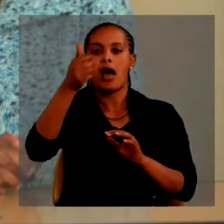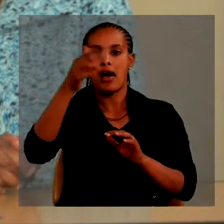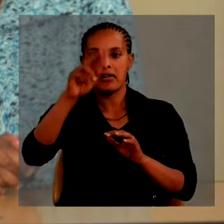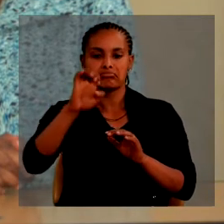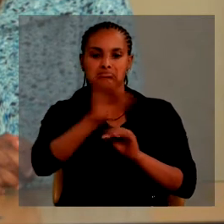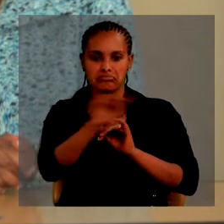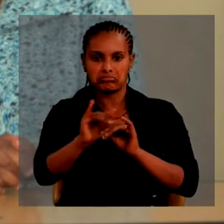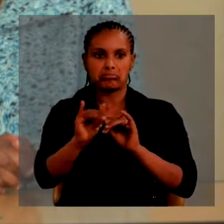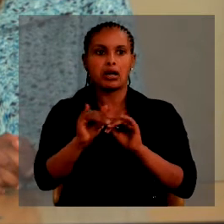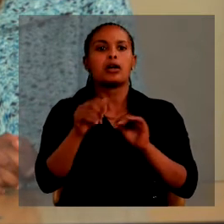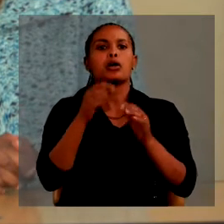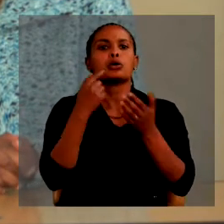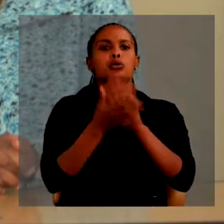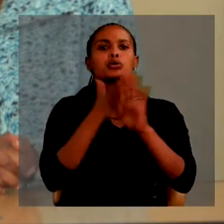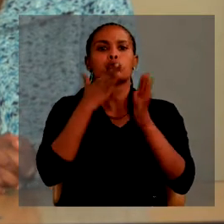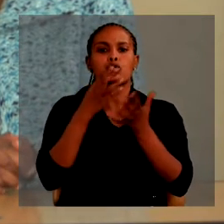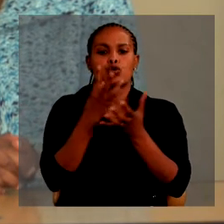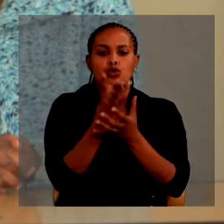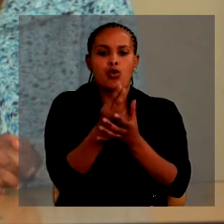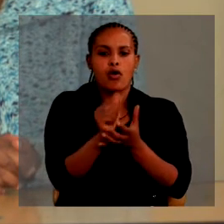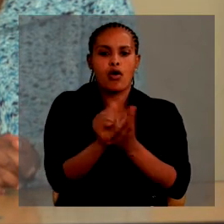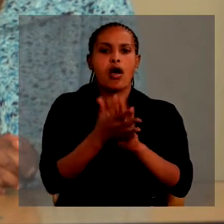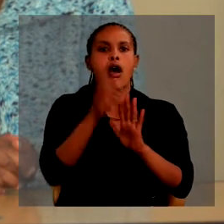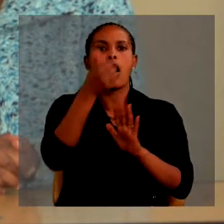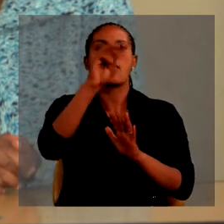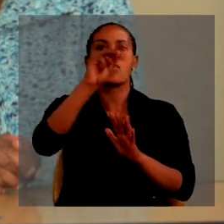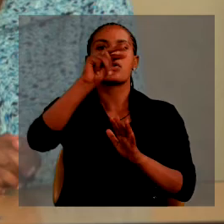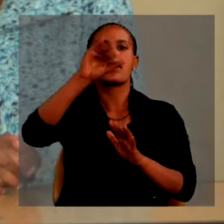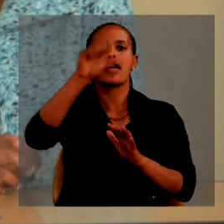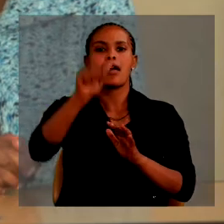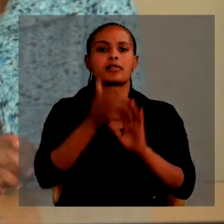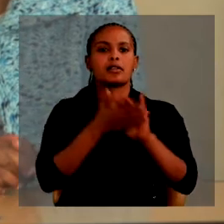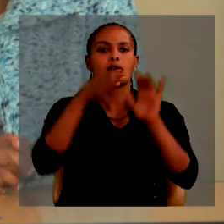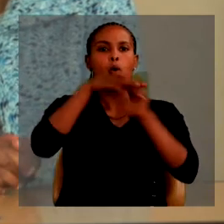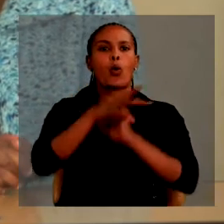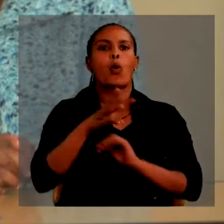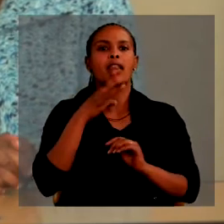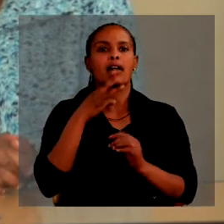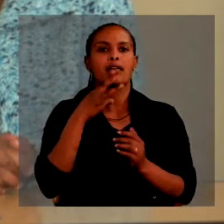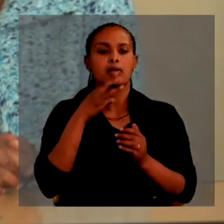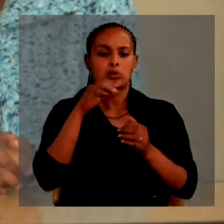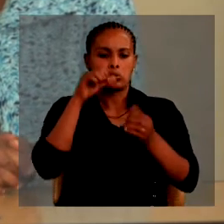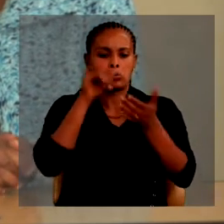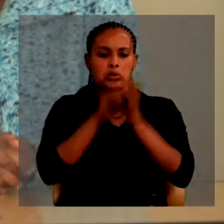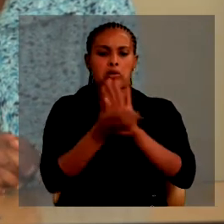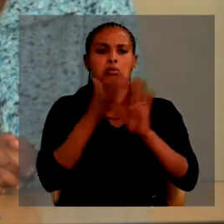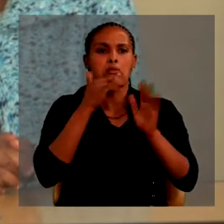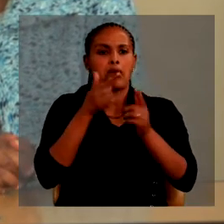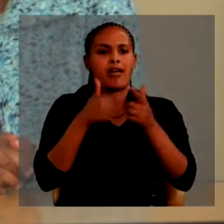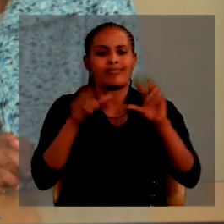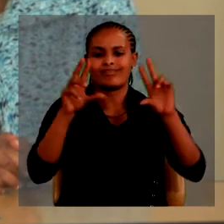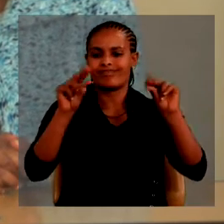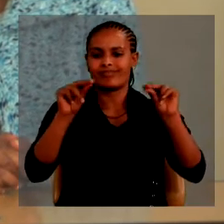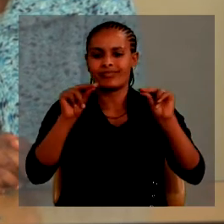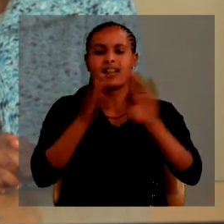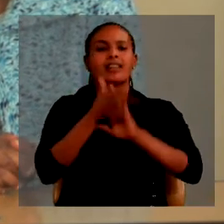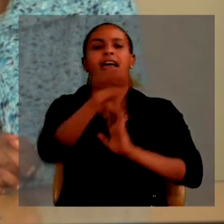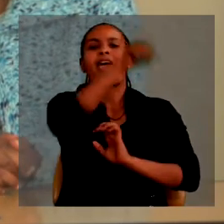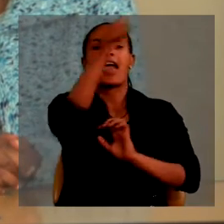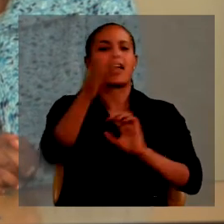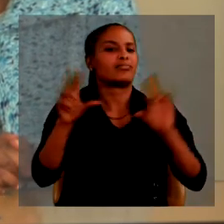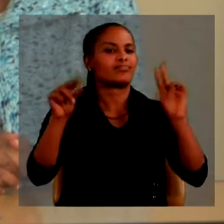dissolves polar, so you dissolve the ammonia in water so that it doesn't come into the